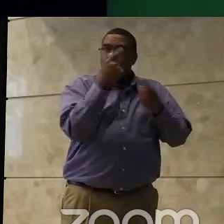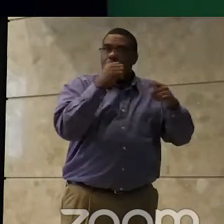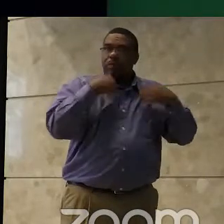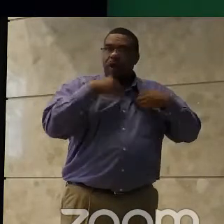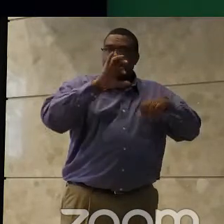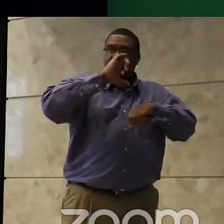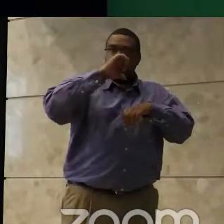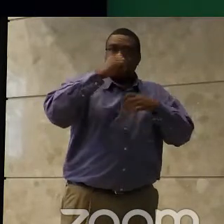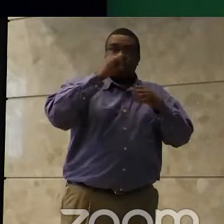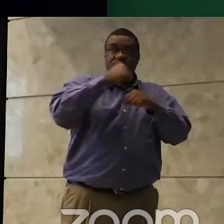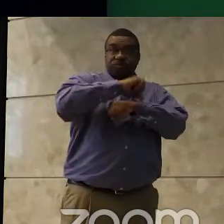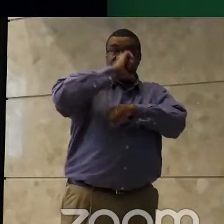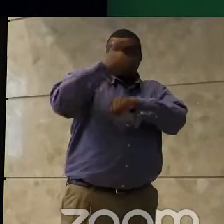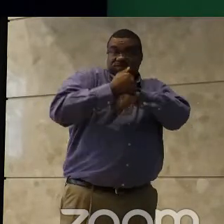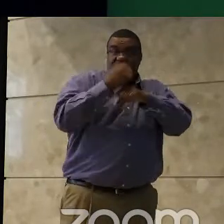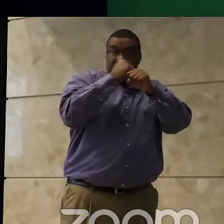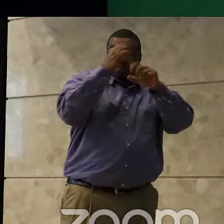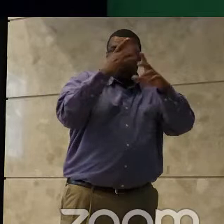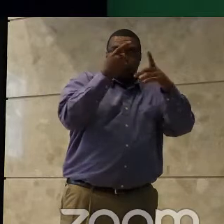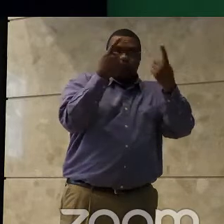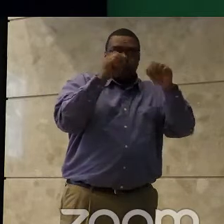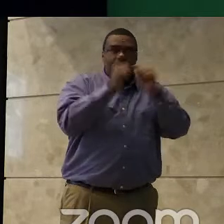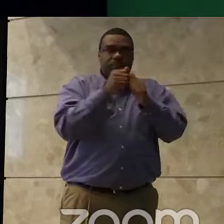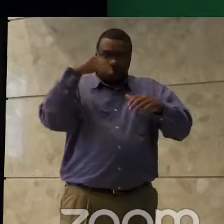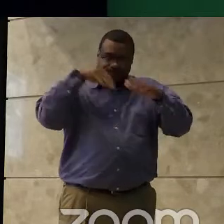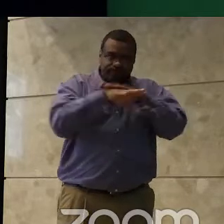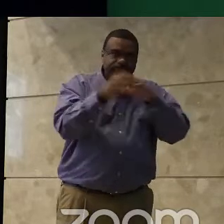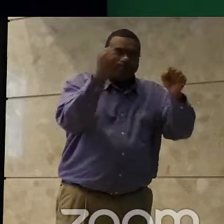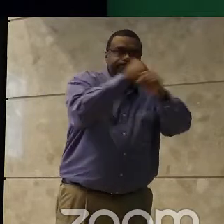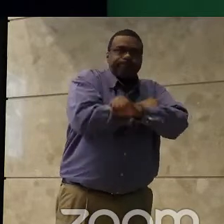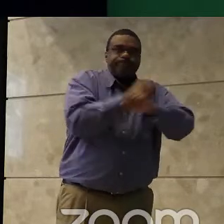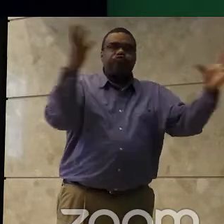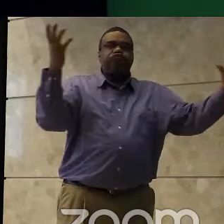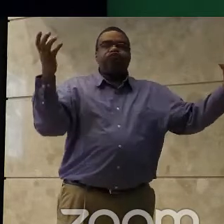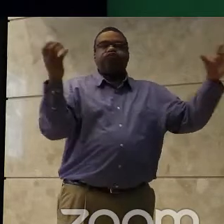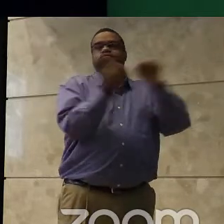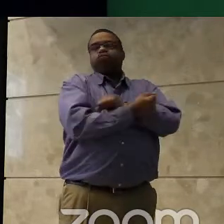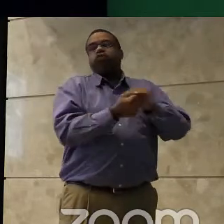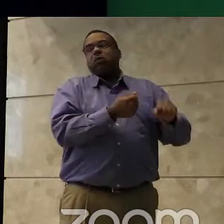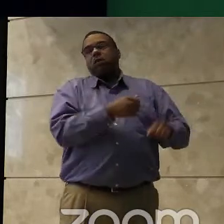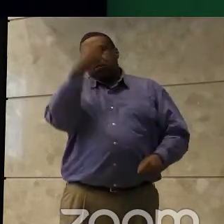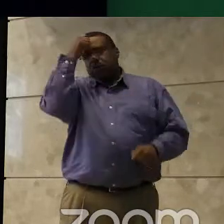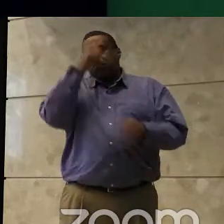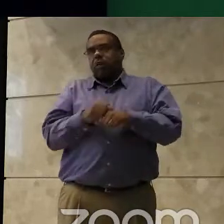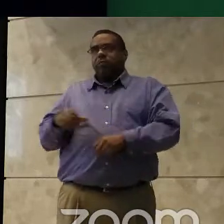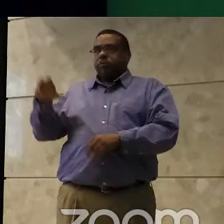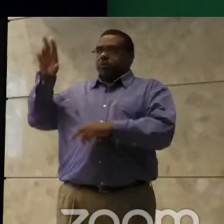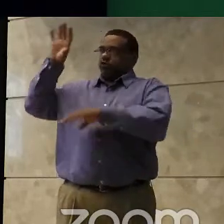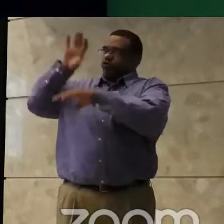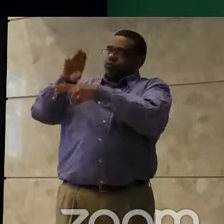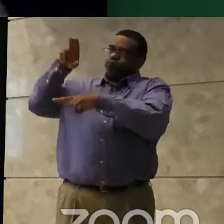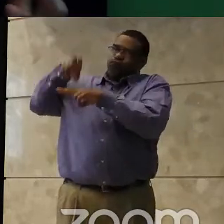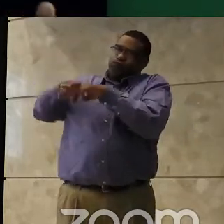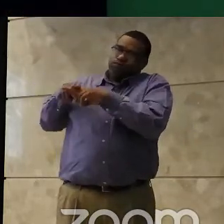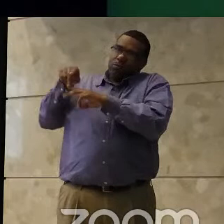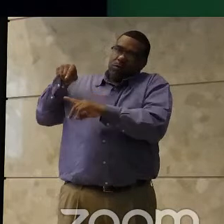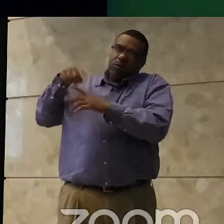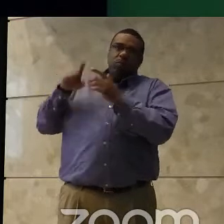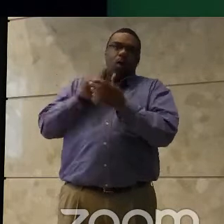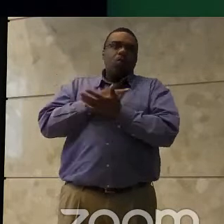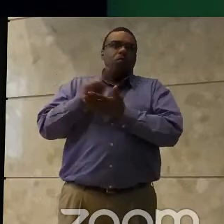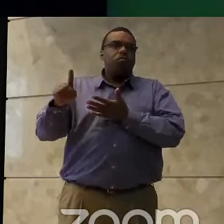And they were blown up. And I remember sitting in that church within a